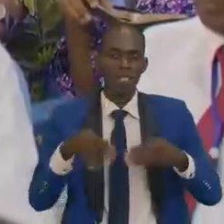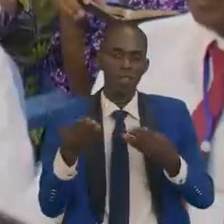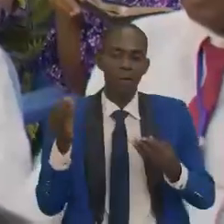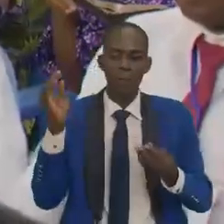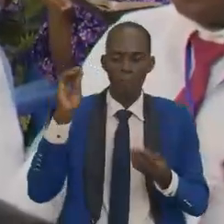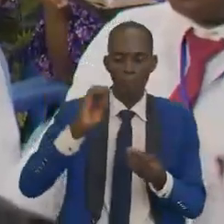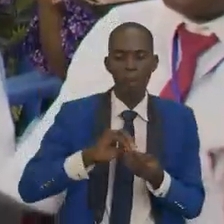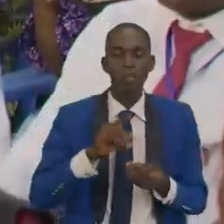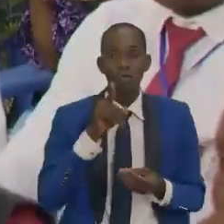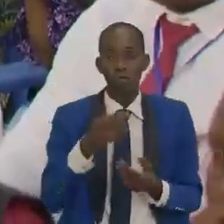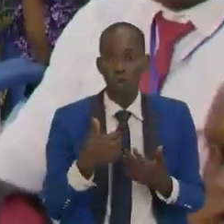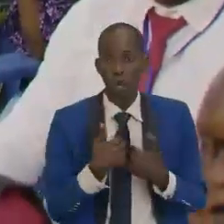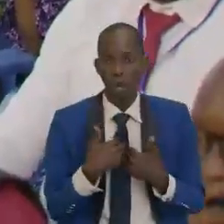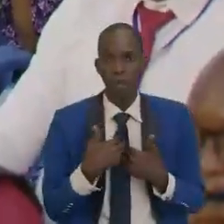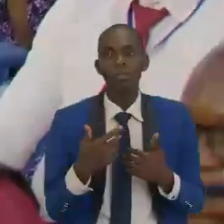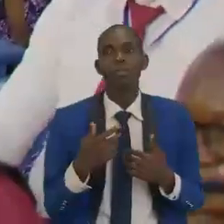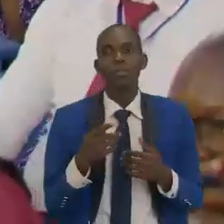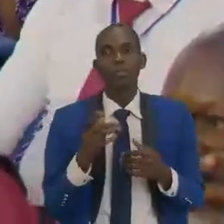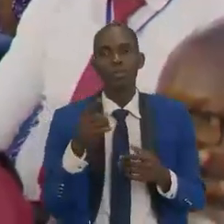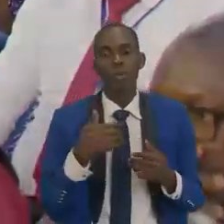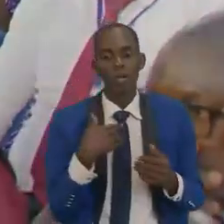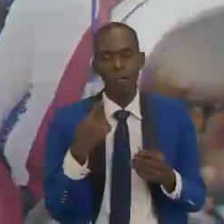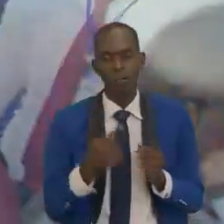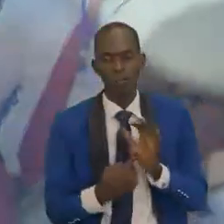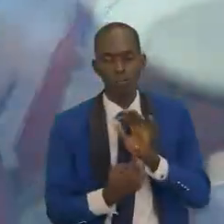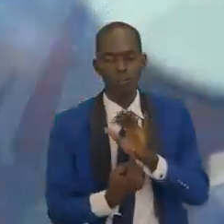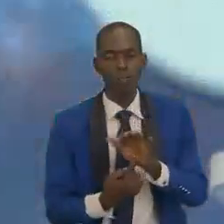You have demonstration of his power.